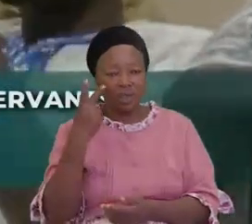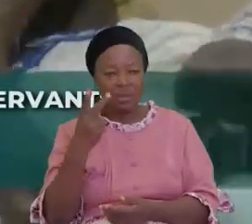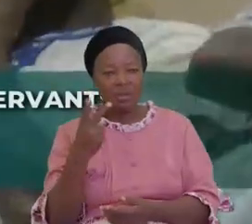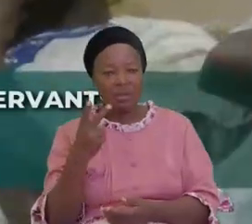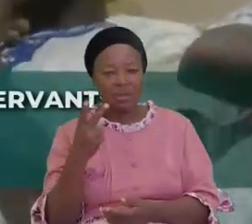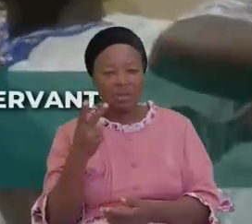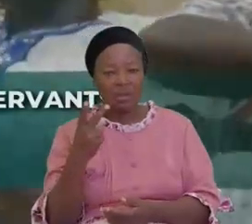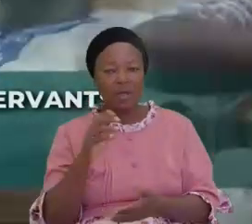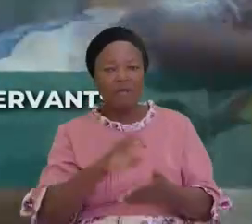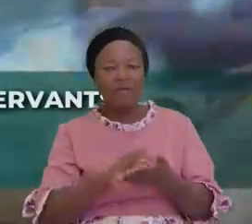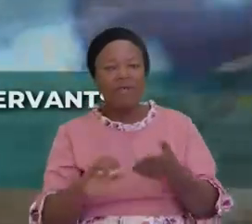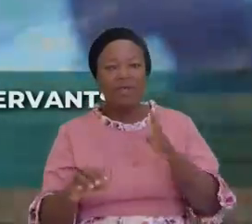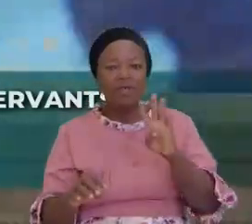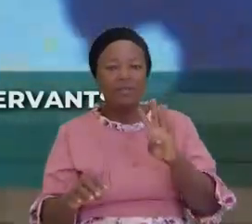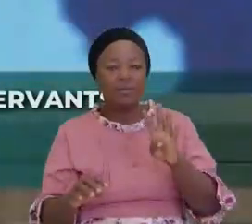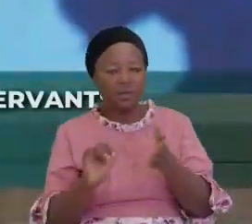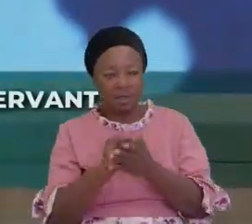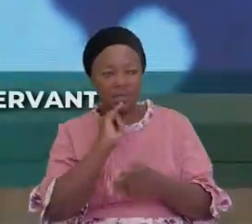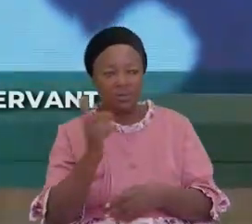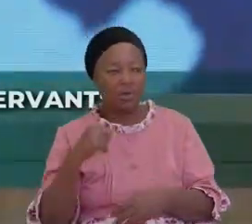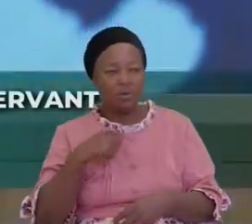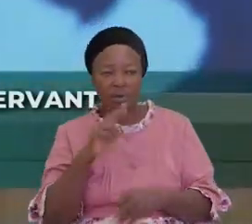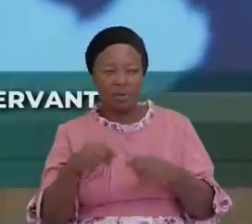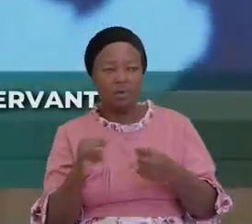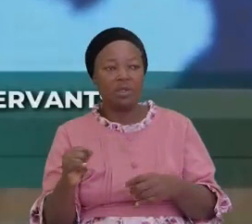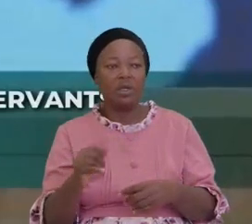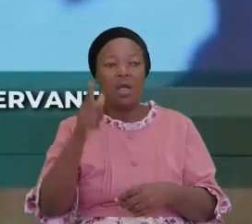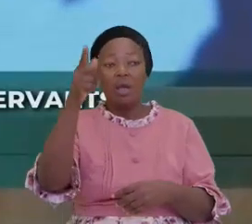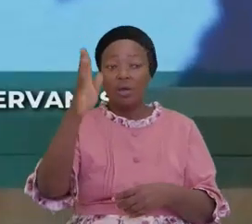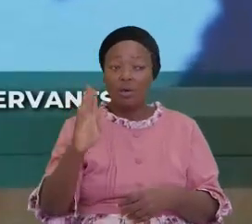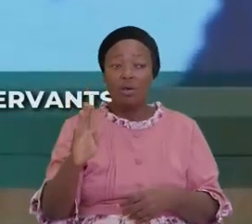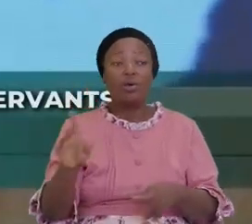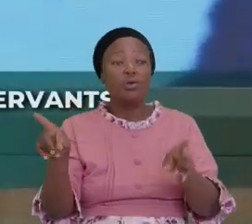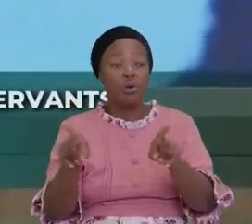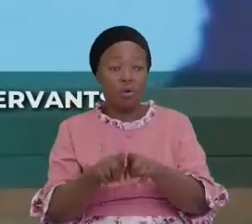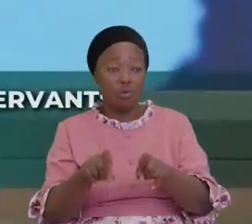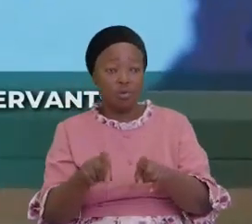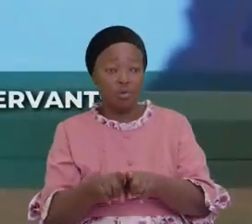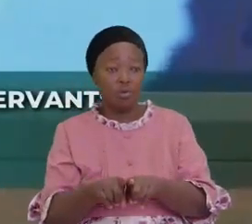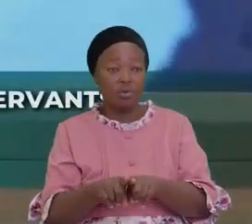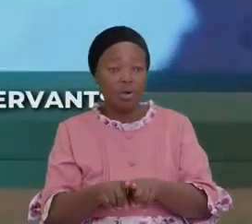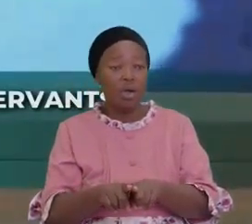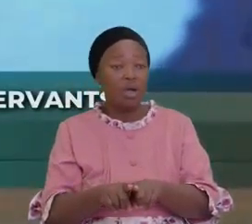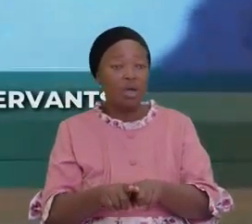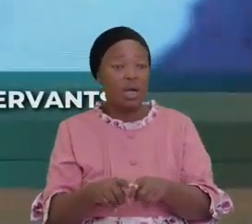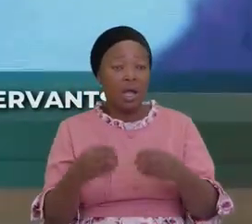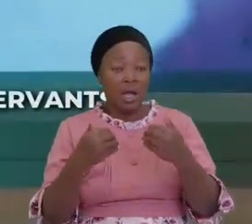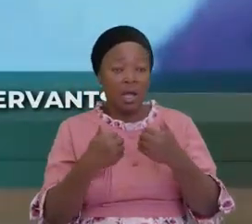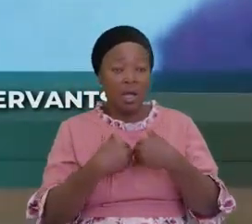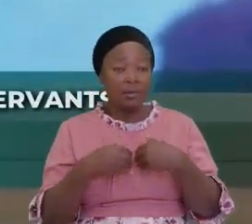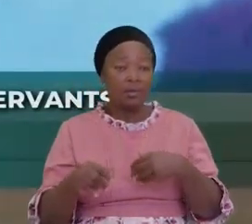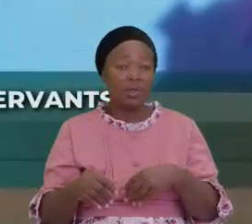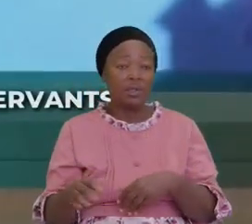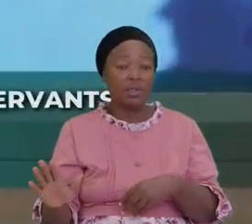Look at verse 4, that's where we're going. God also bearing them witness,